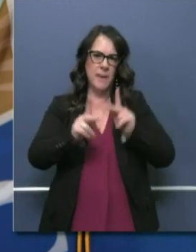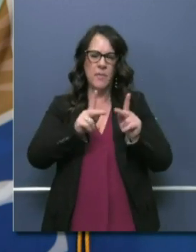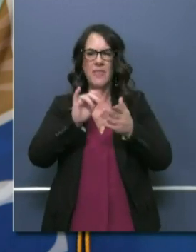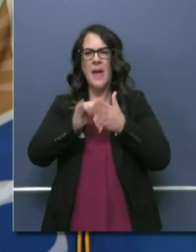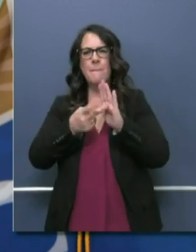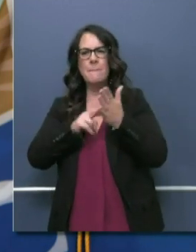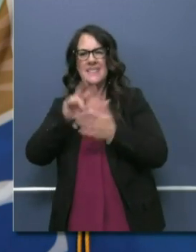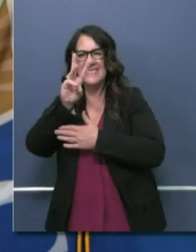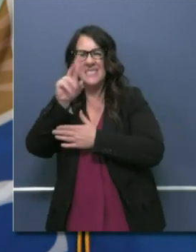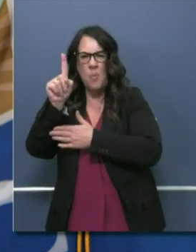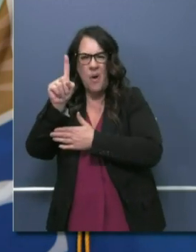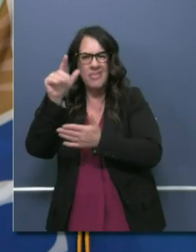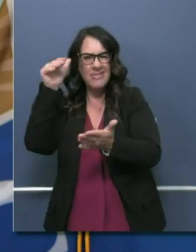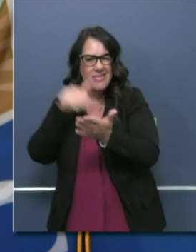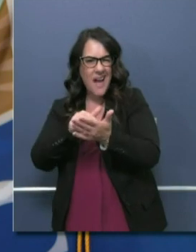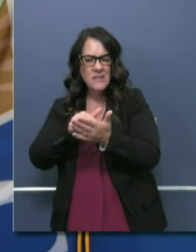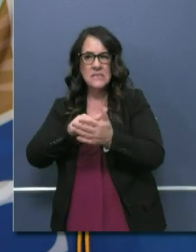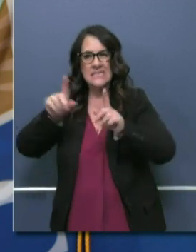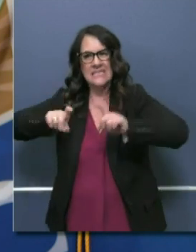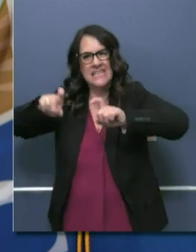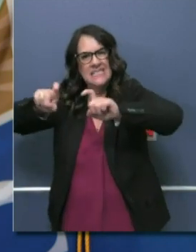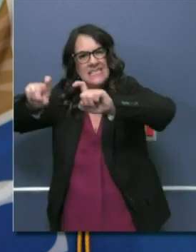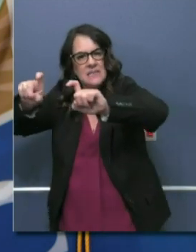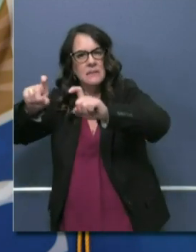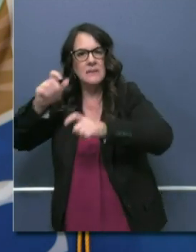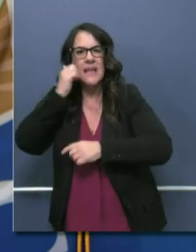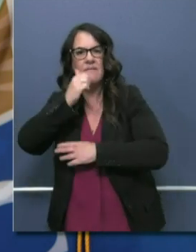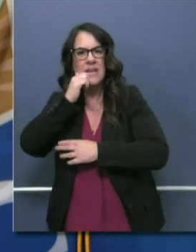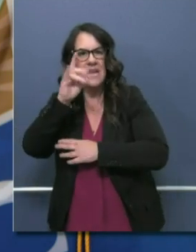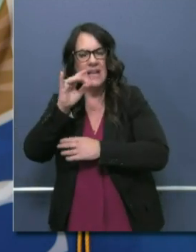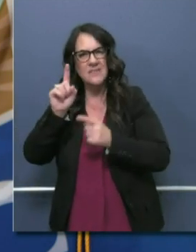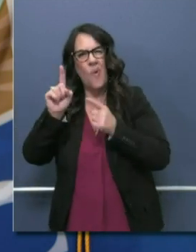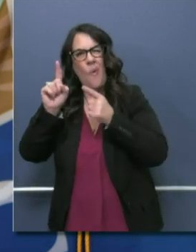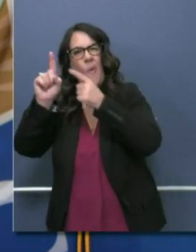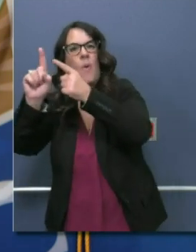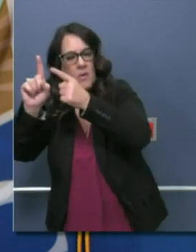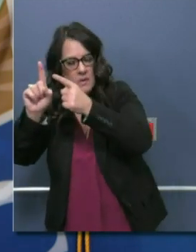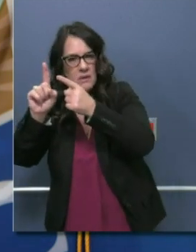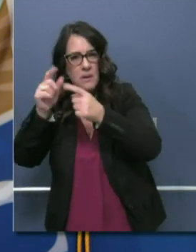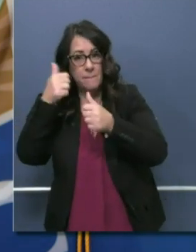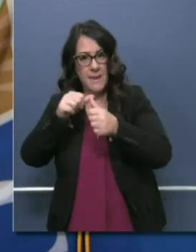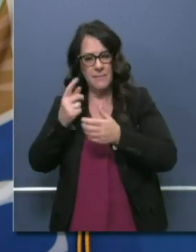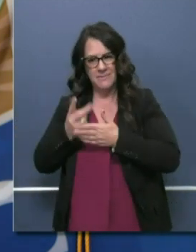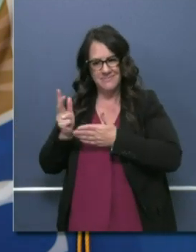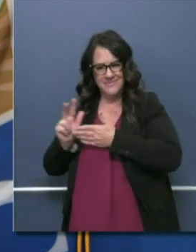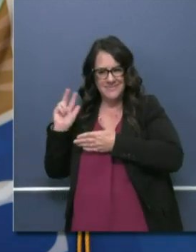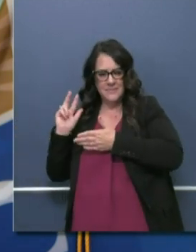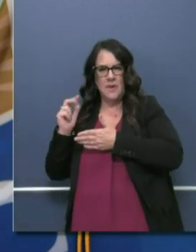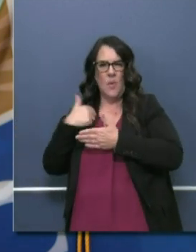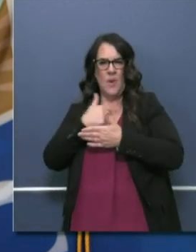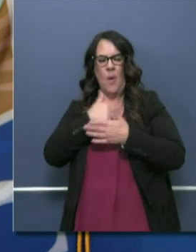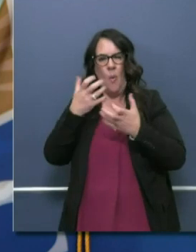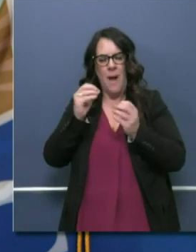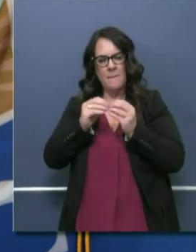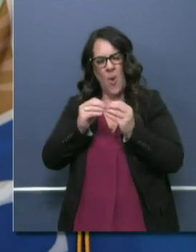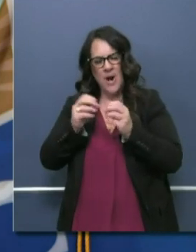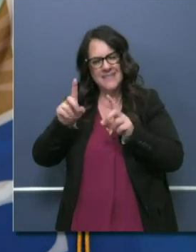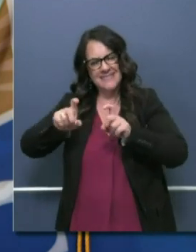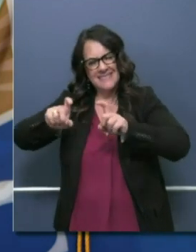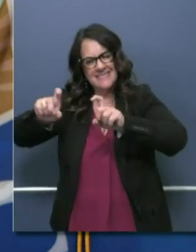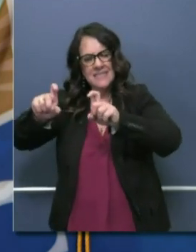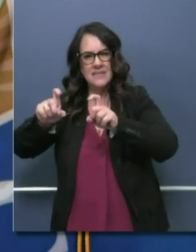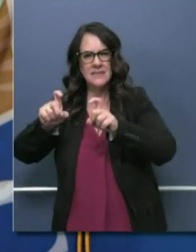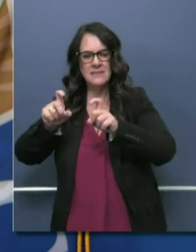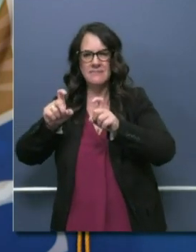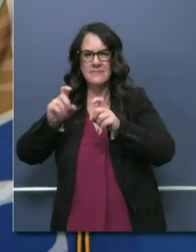61,000 or so tests a day. Our goal, as was stated a few weeks back, is to get to 60 to 80,000 tests. I just want to